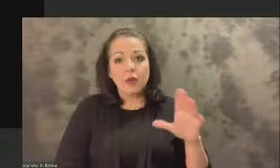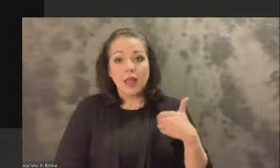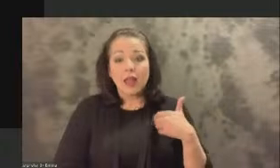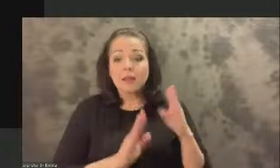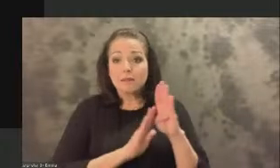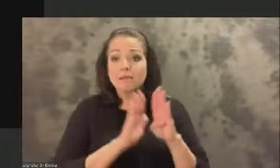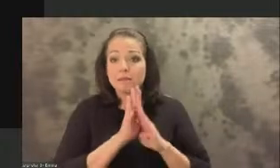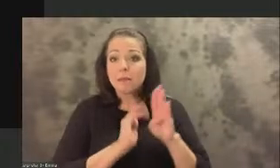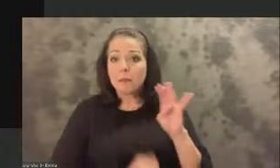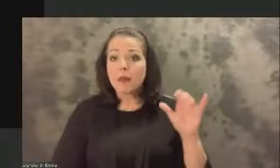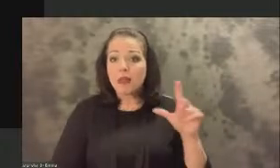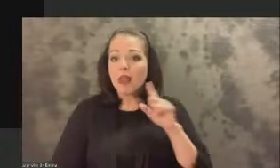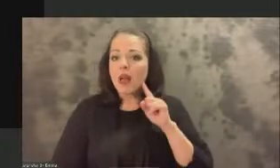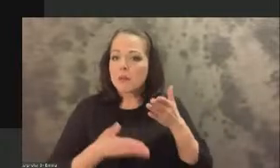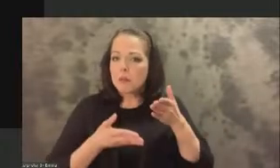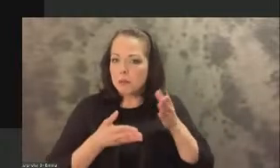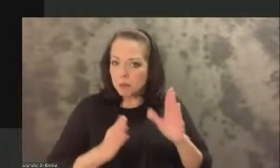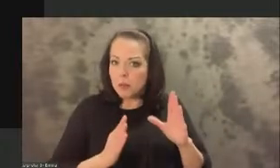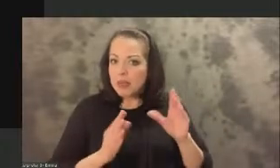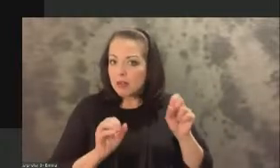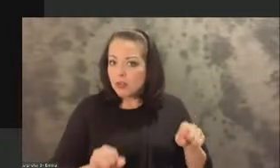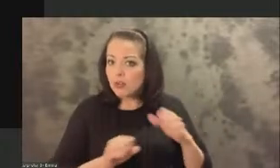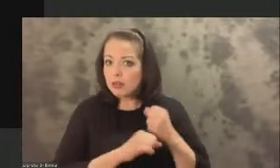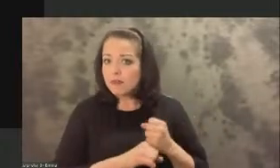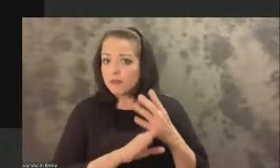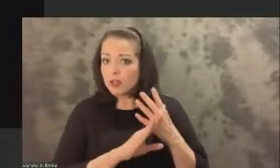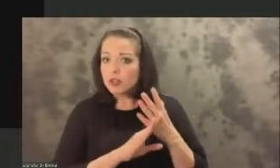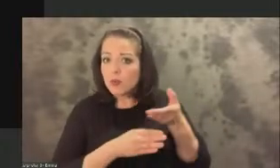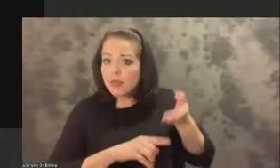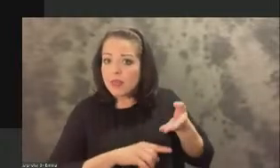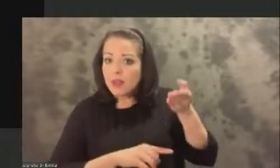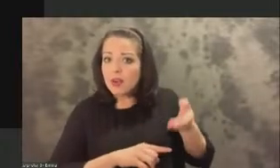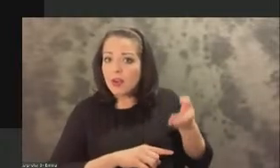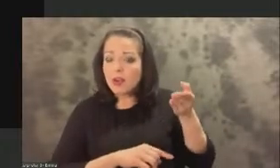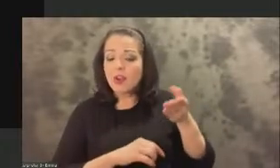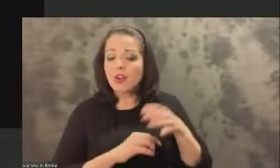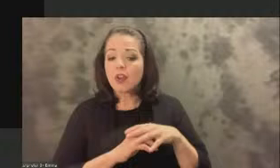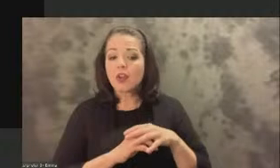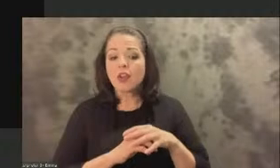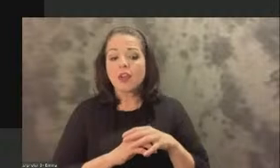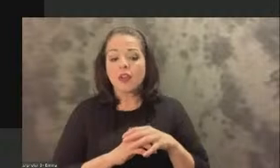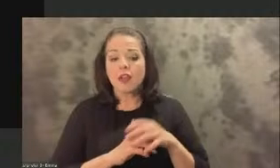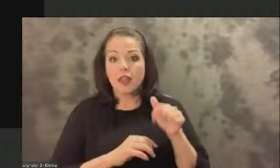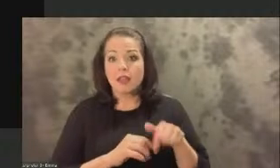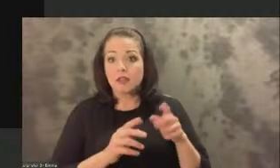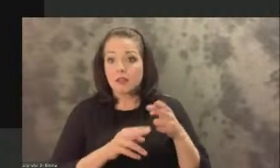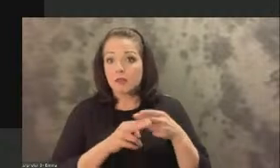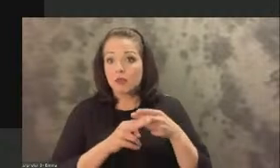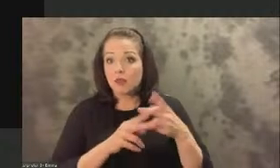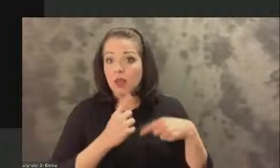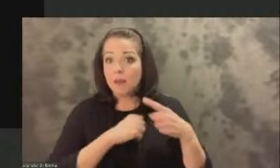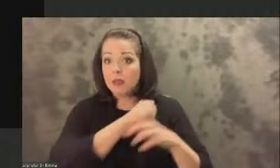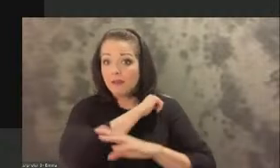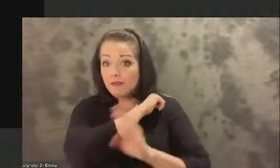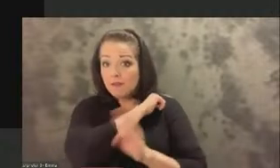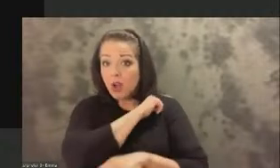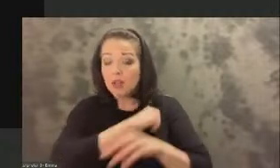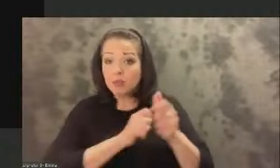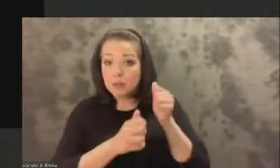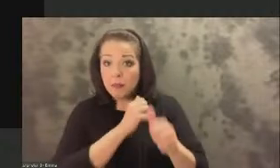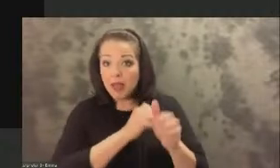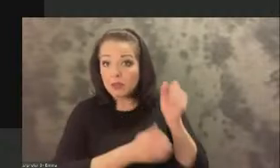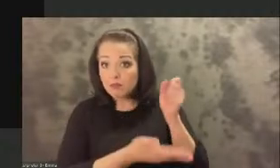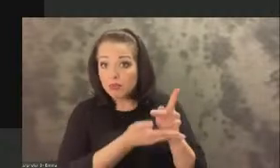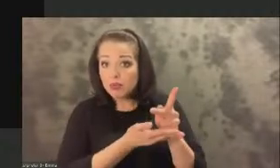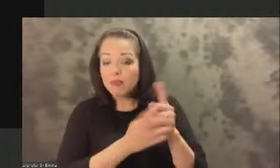that would have allowed virtual schooling to exist this fall, and it was passed and approved.